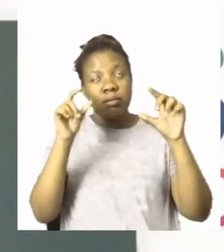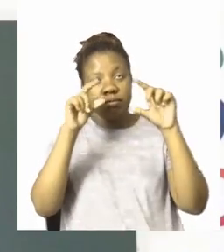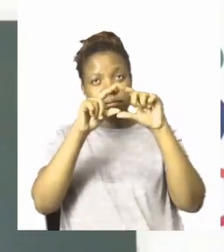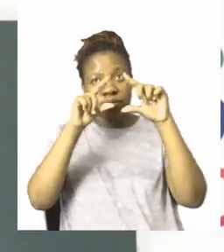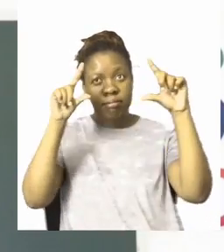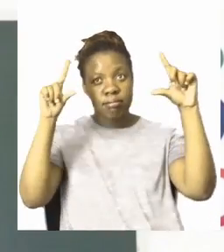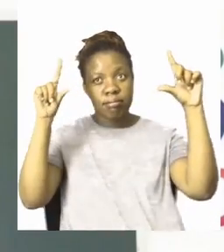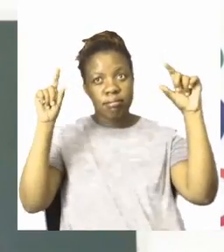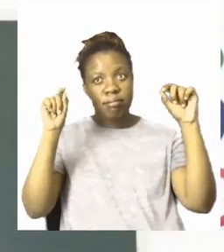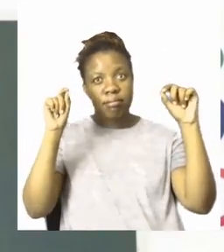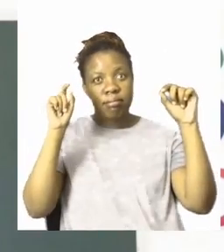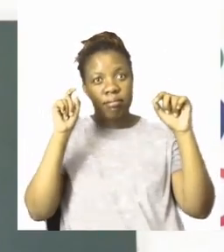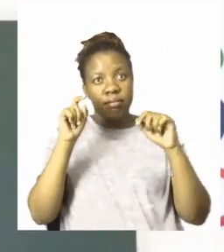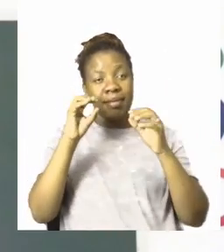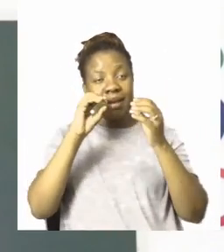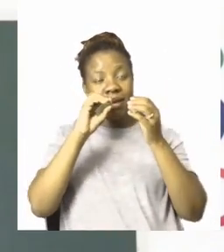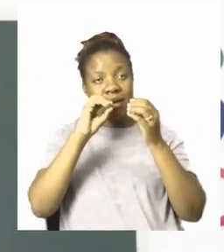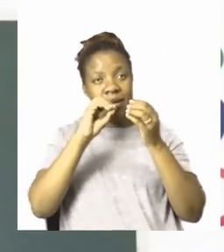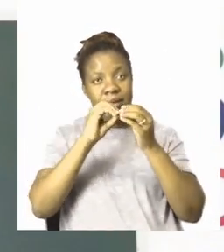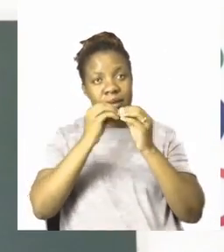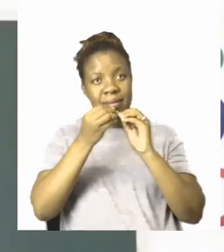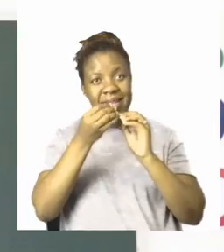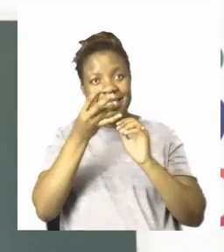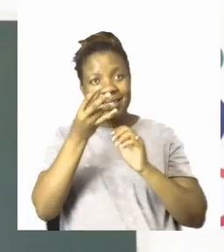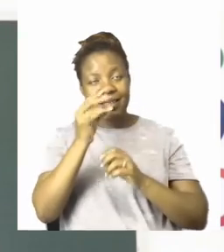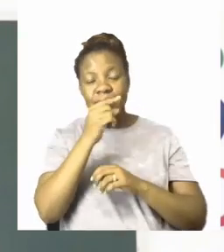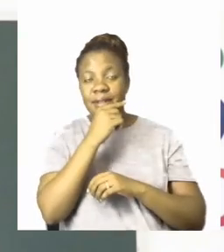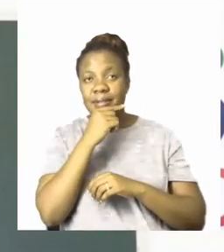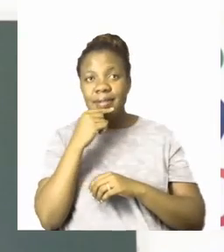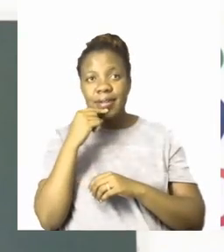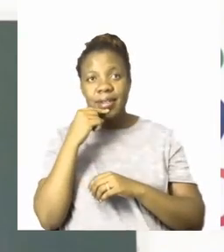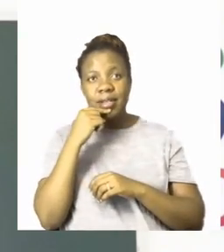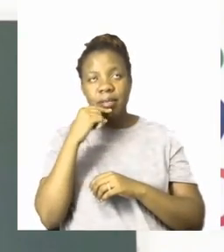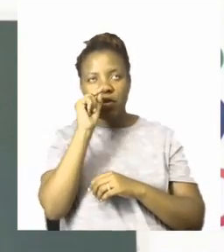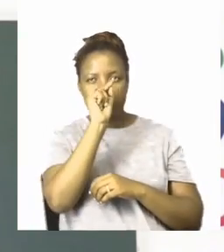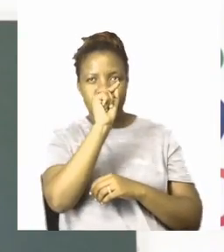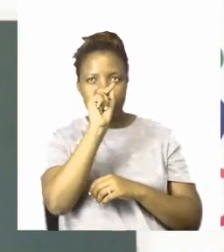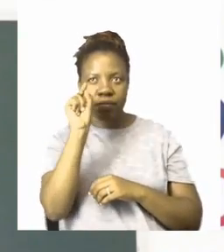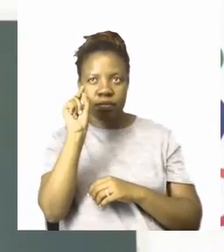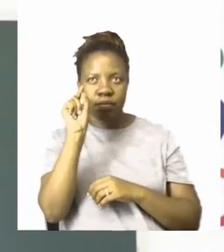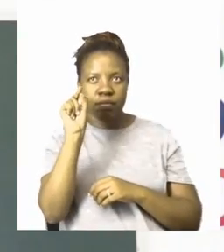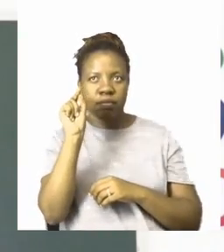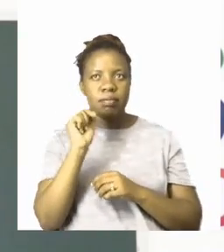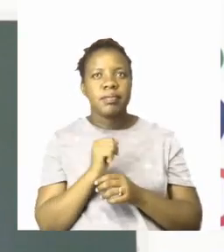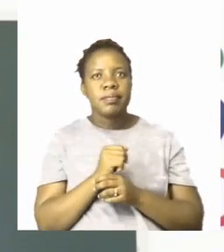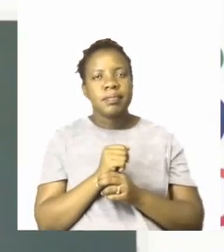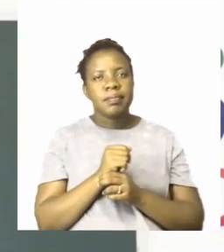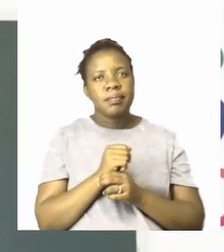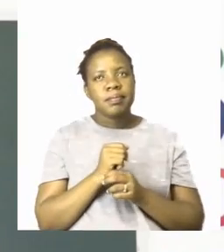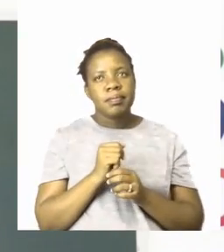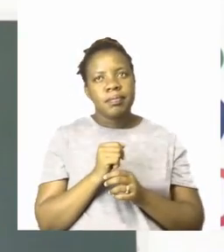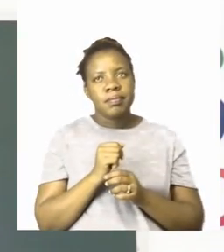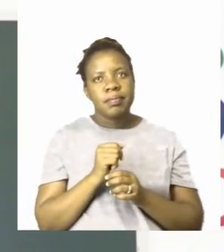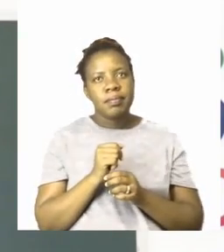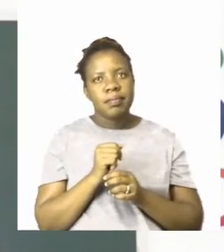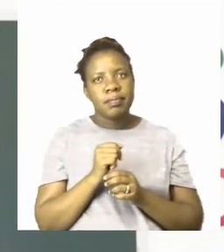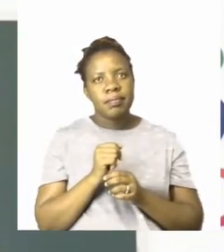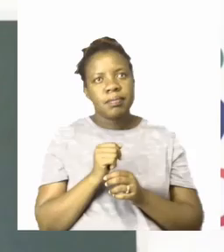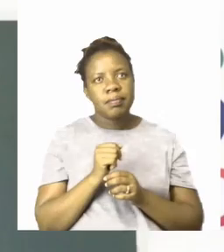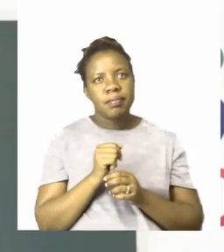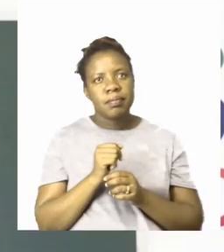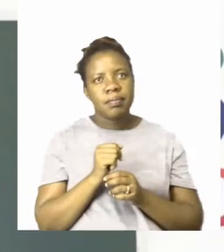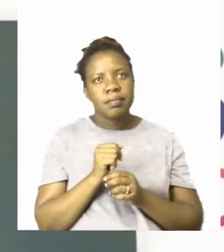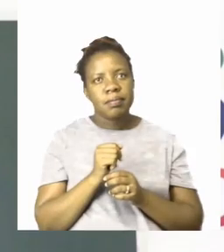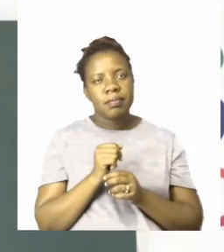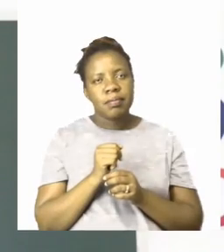out because you have already filled it in here. Right? Now everyone remember,